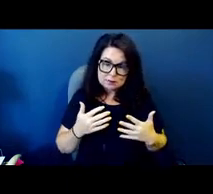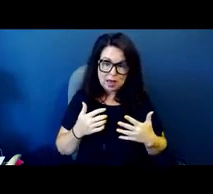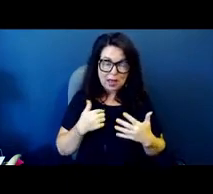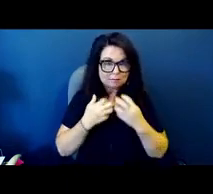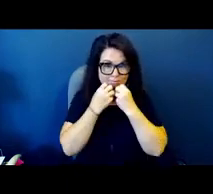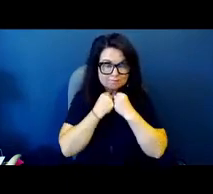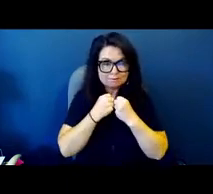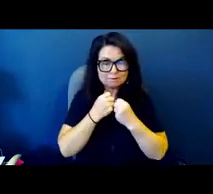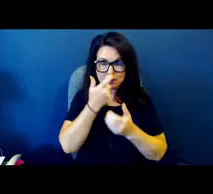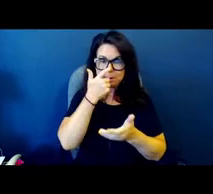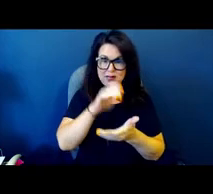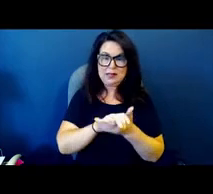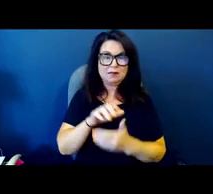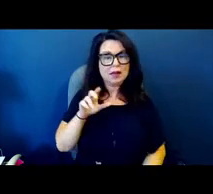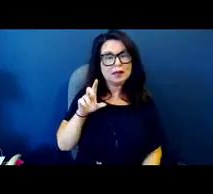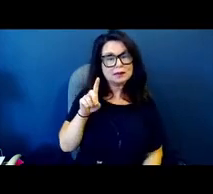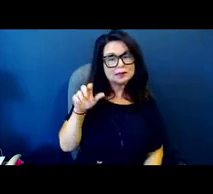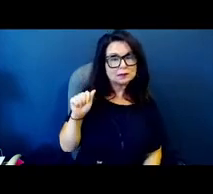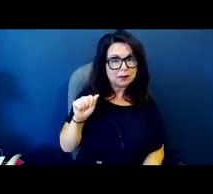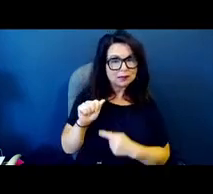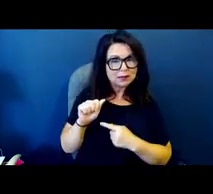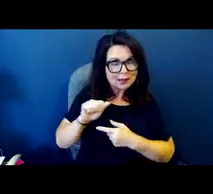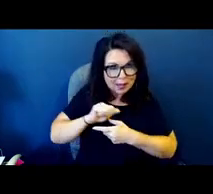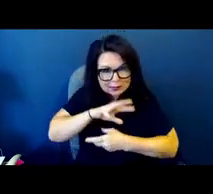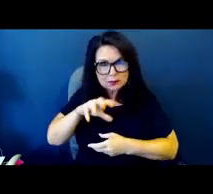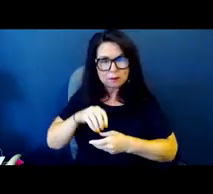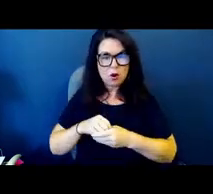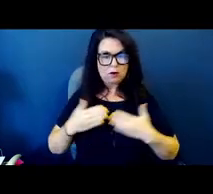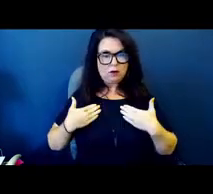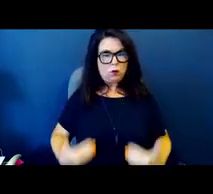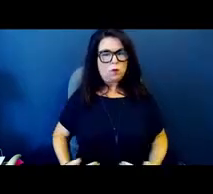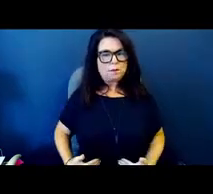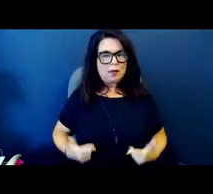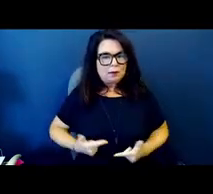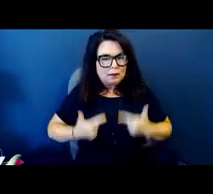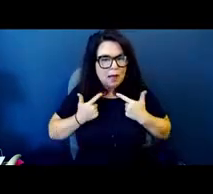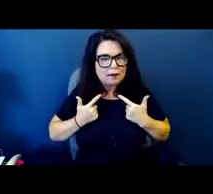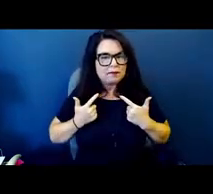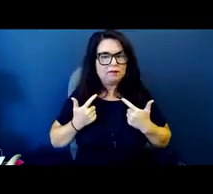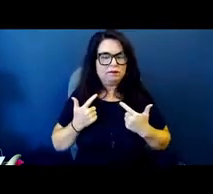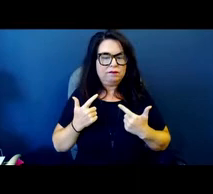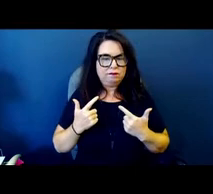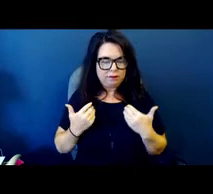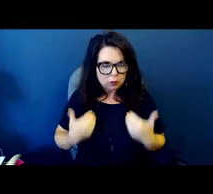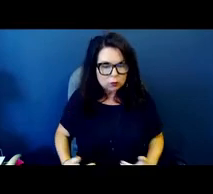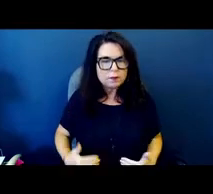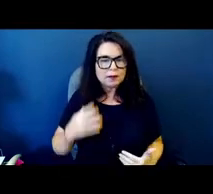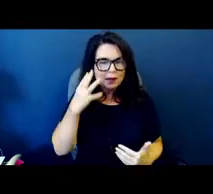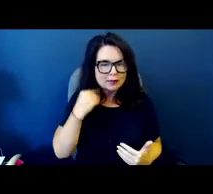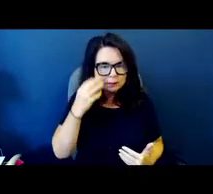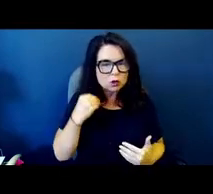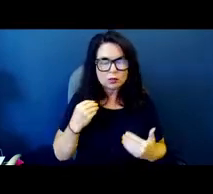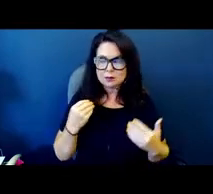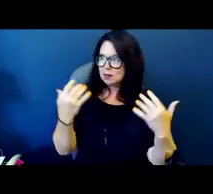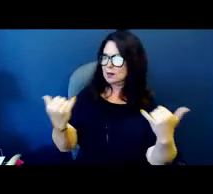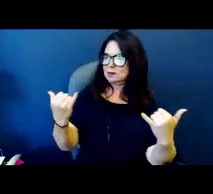disability is a part of the human experience. I think right now, today, disability